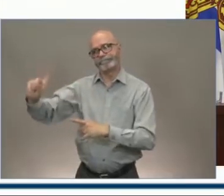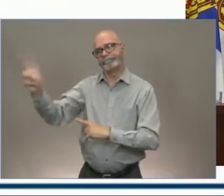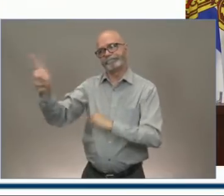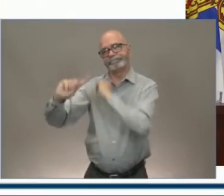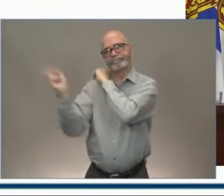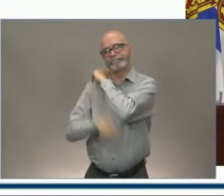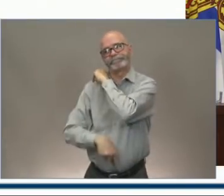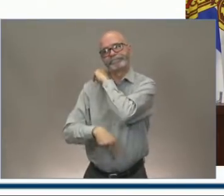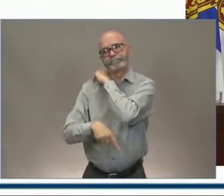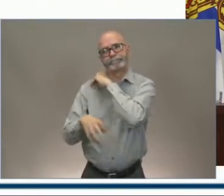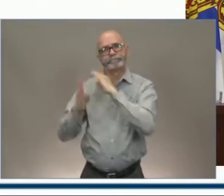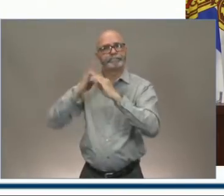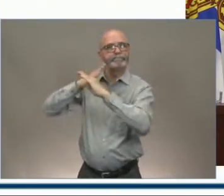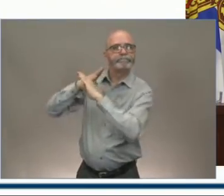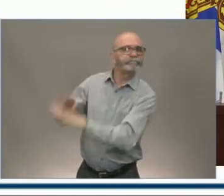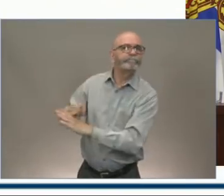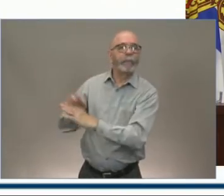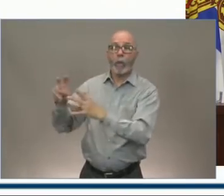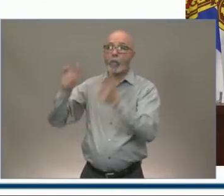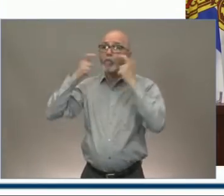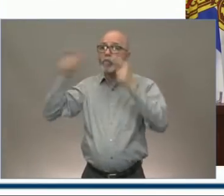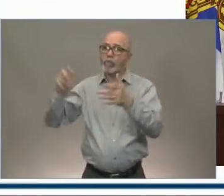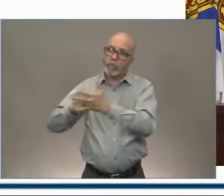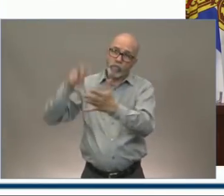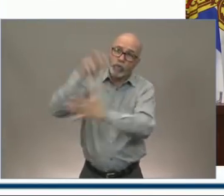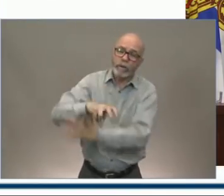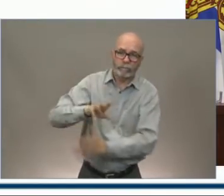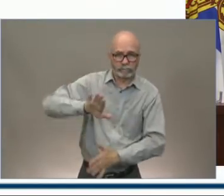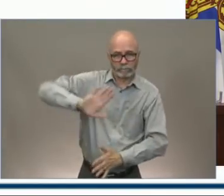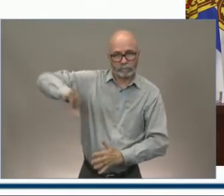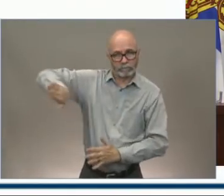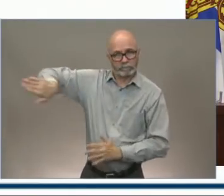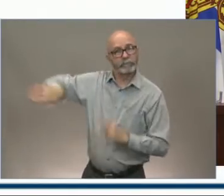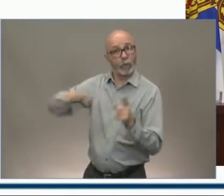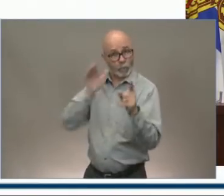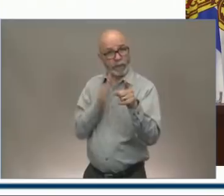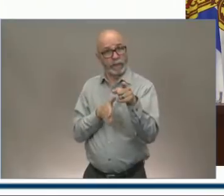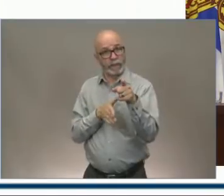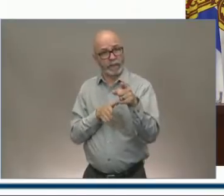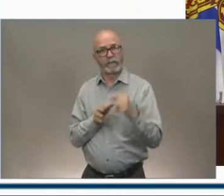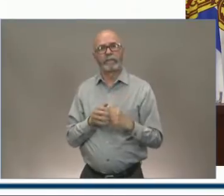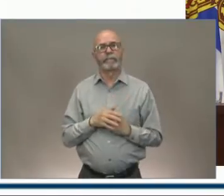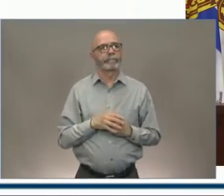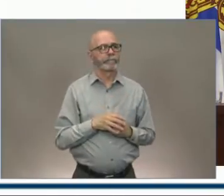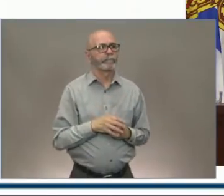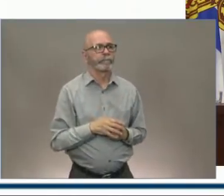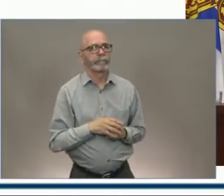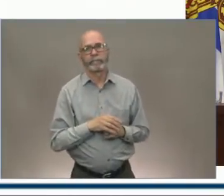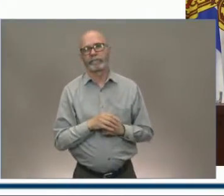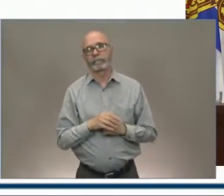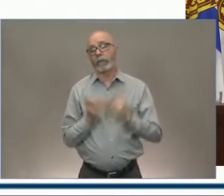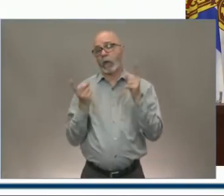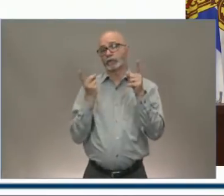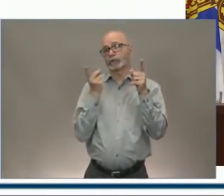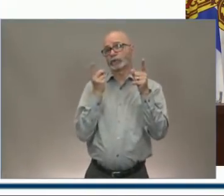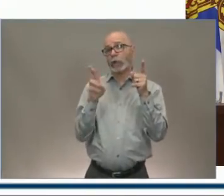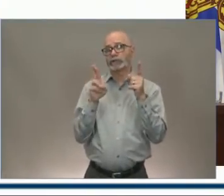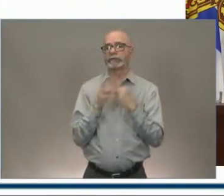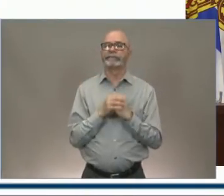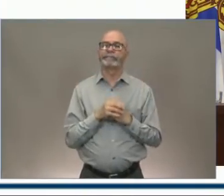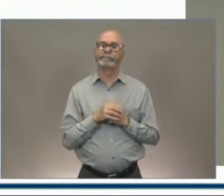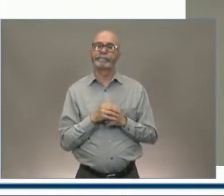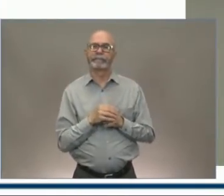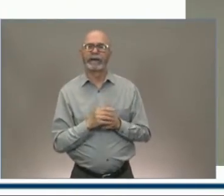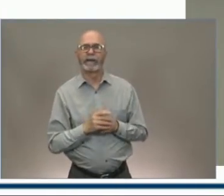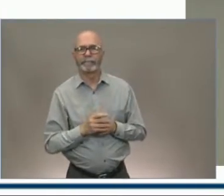queue jumping and then to penalize people who actually do? I mean, the main approach is that based on if